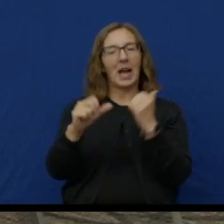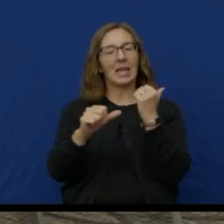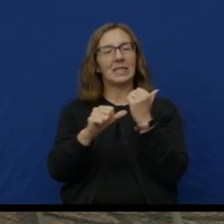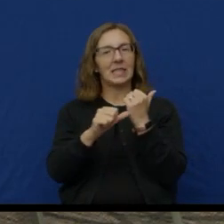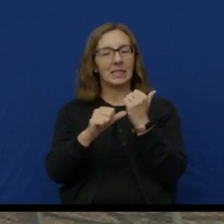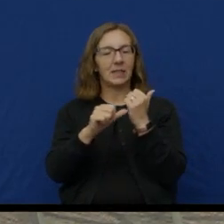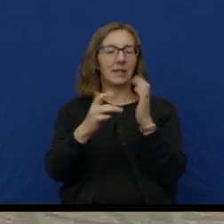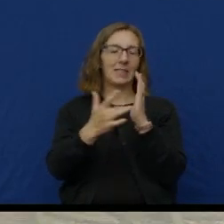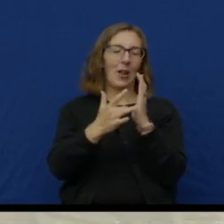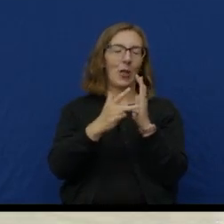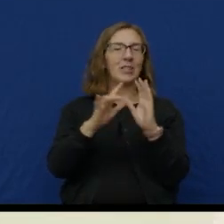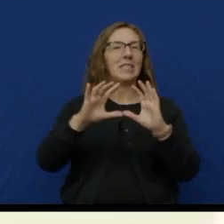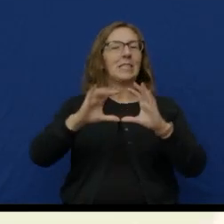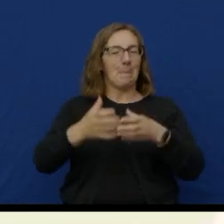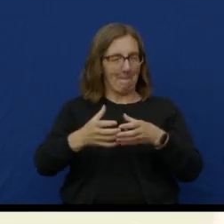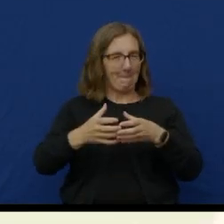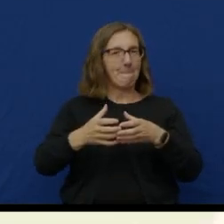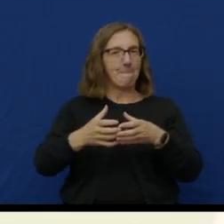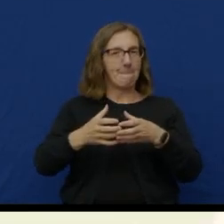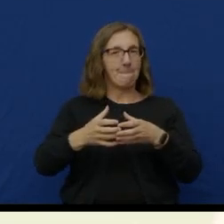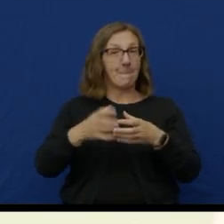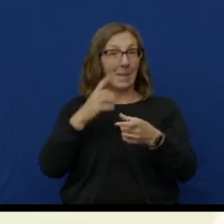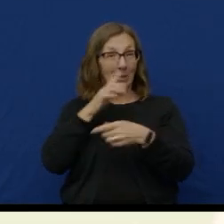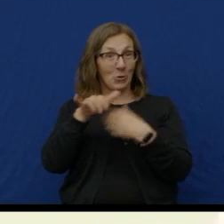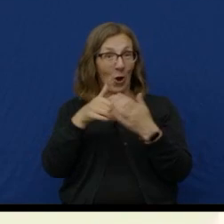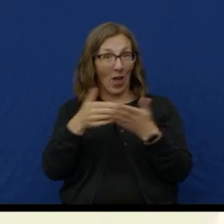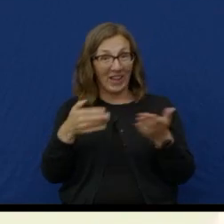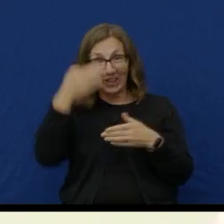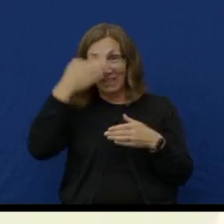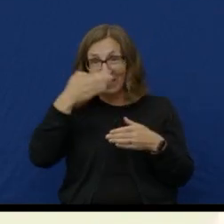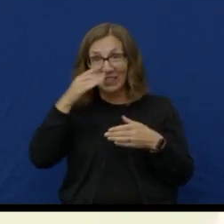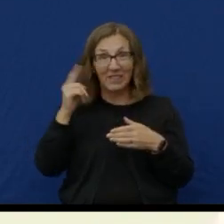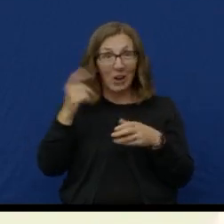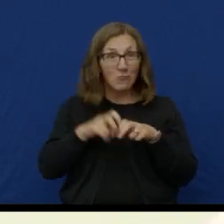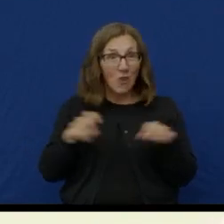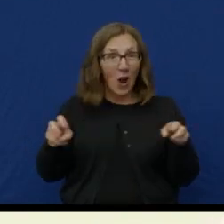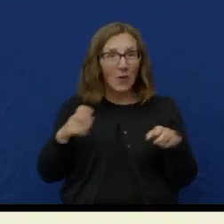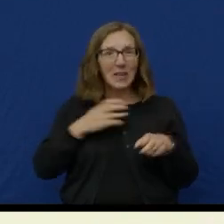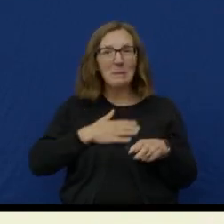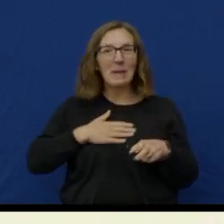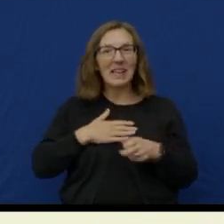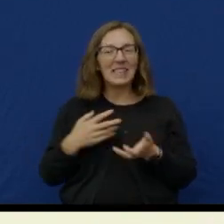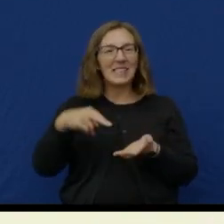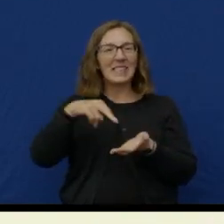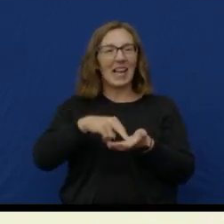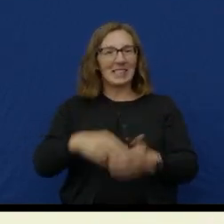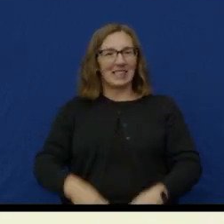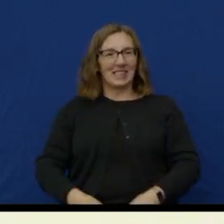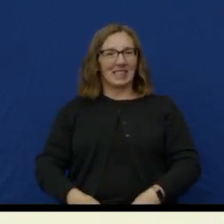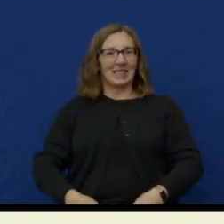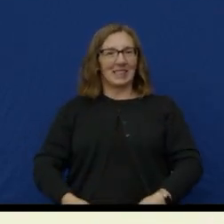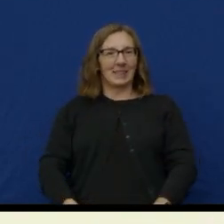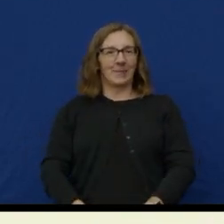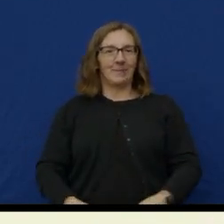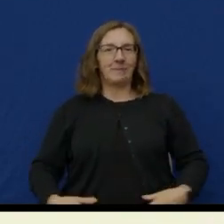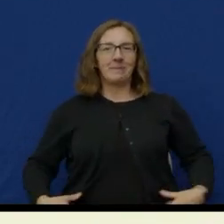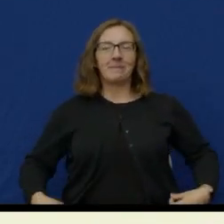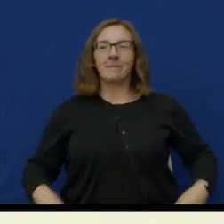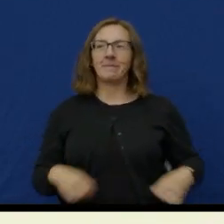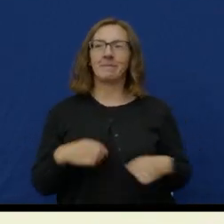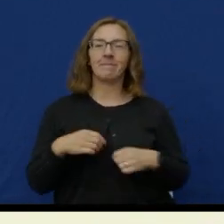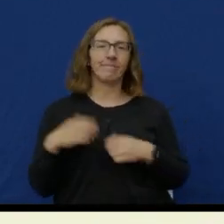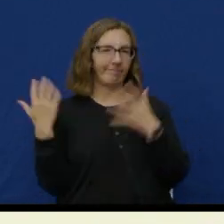Technology Team. I think you all are here, right in the front row. Thank Yeah. you. Let's please stand and be recognized.